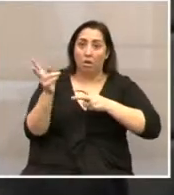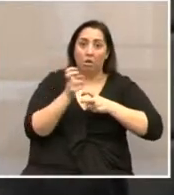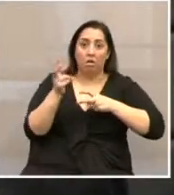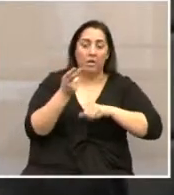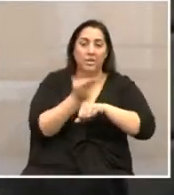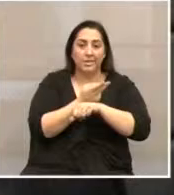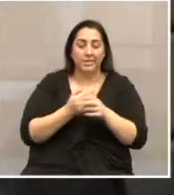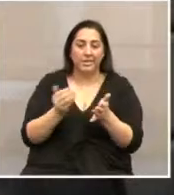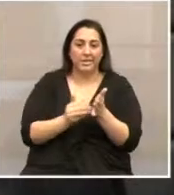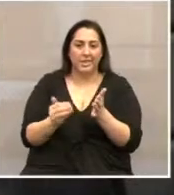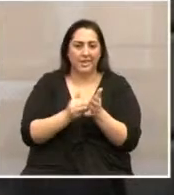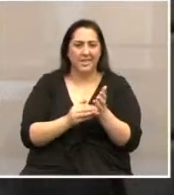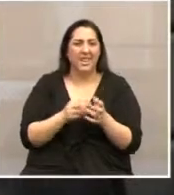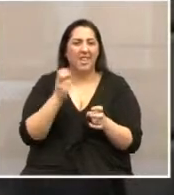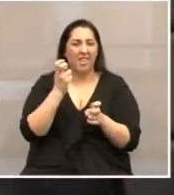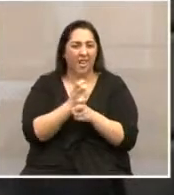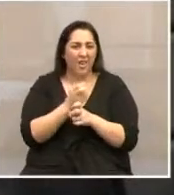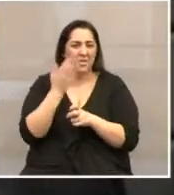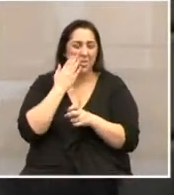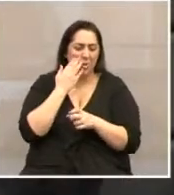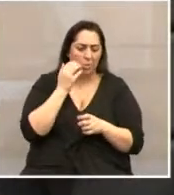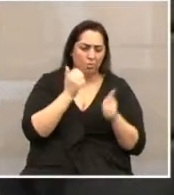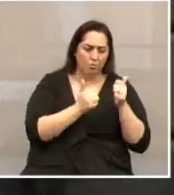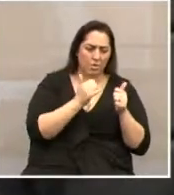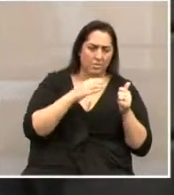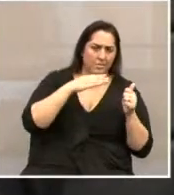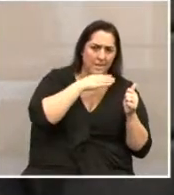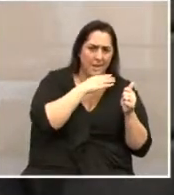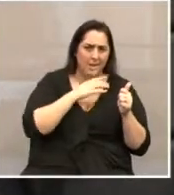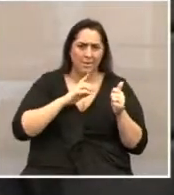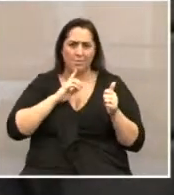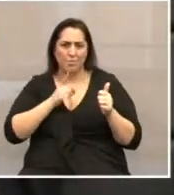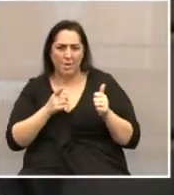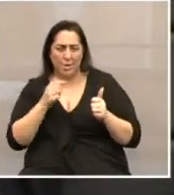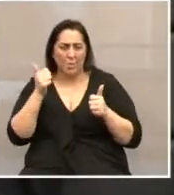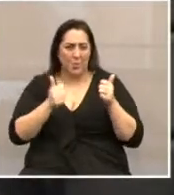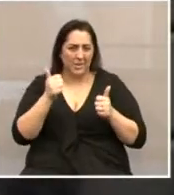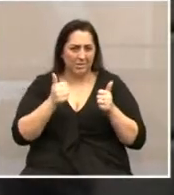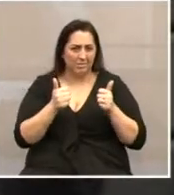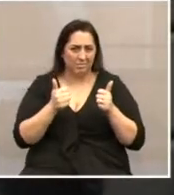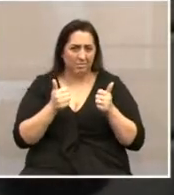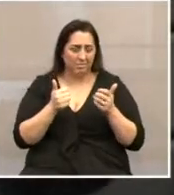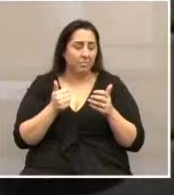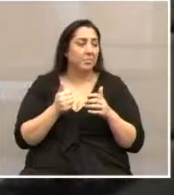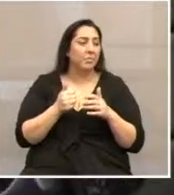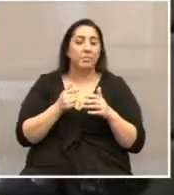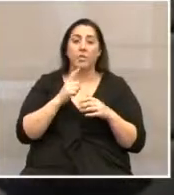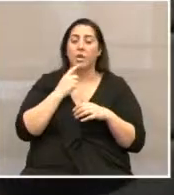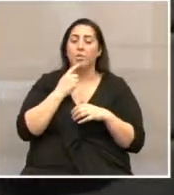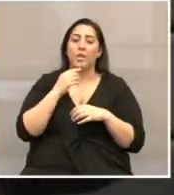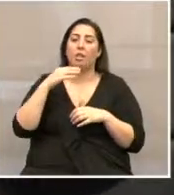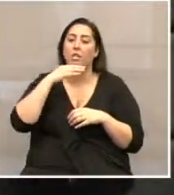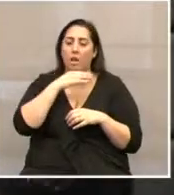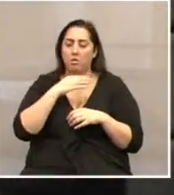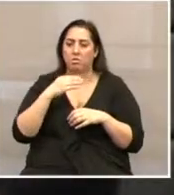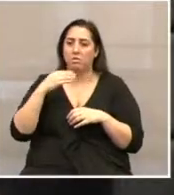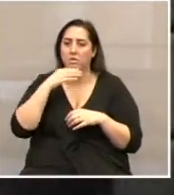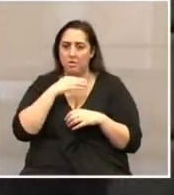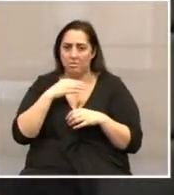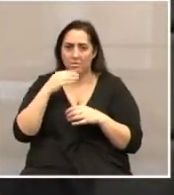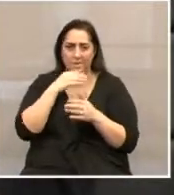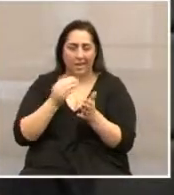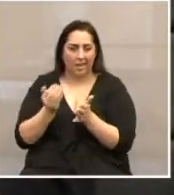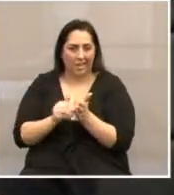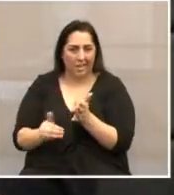to tell the difference between fact and fiction. In other words, repeat a lie and repeat it enough